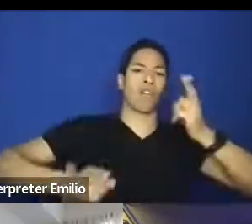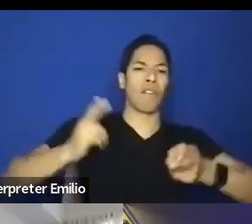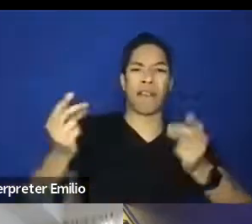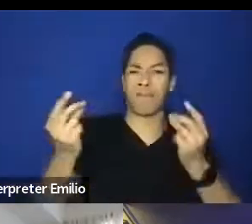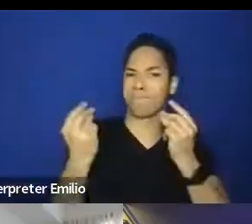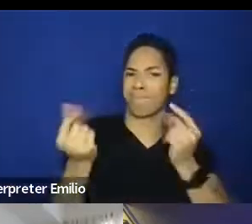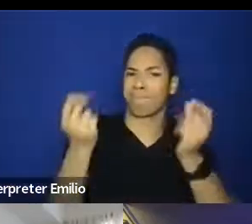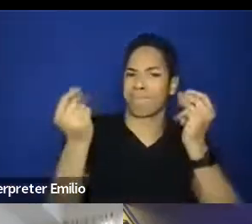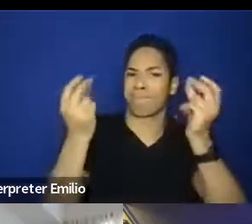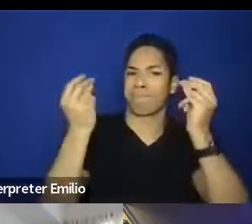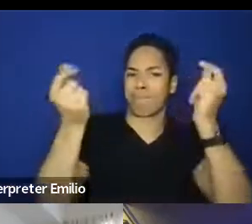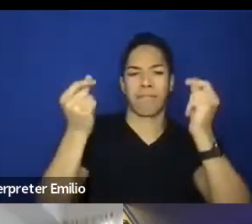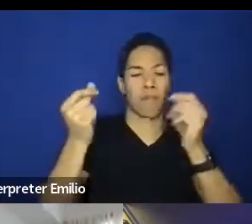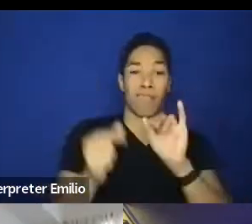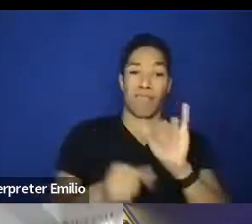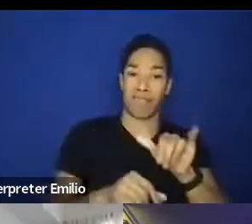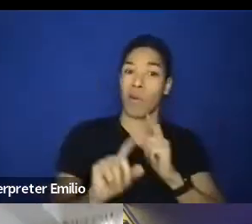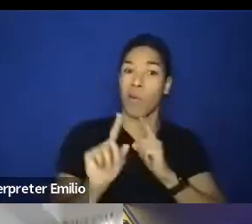quickly. And